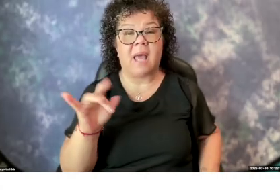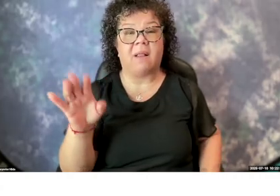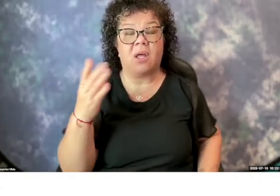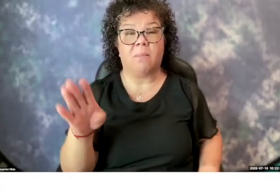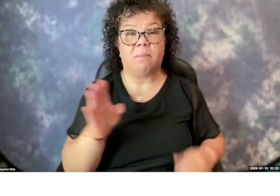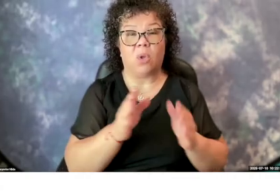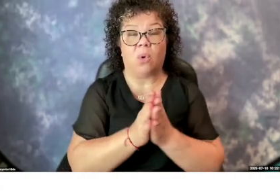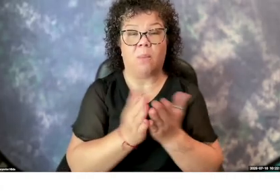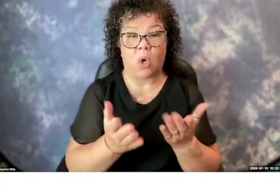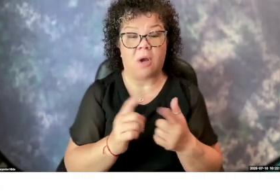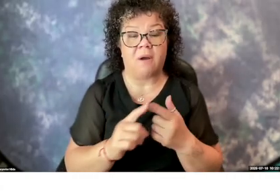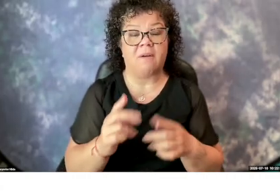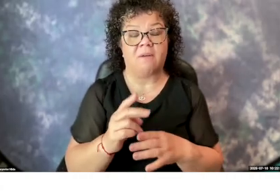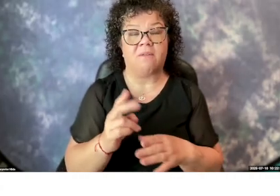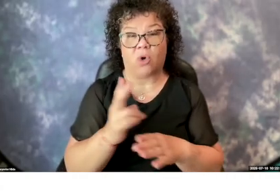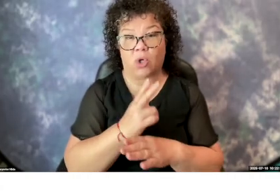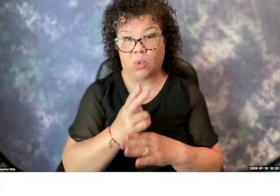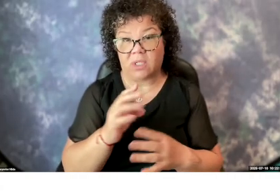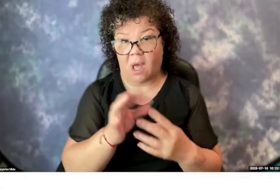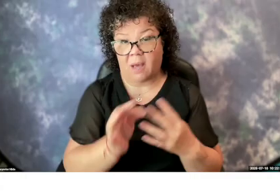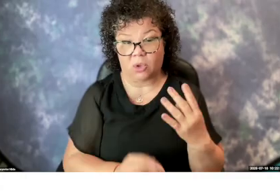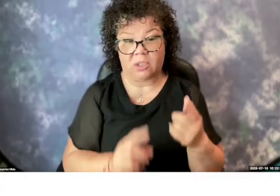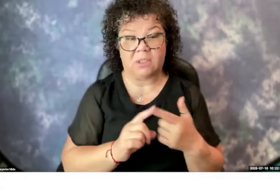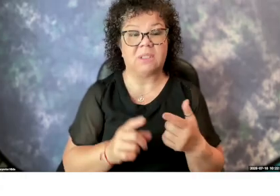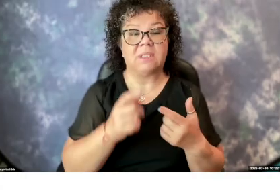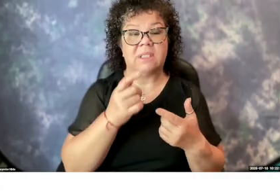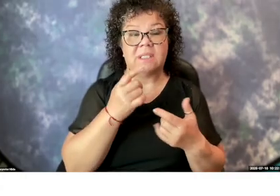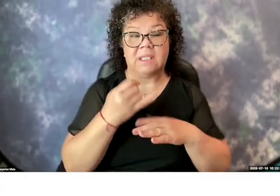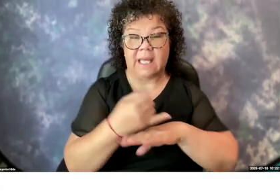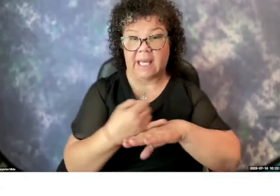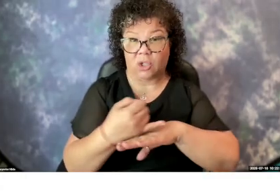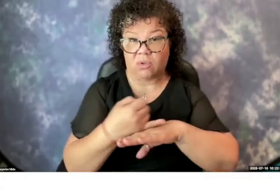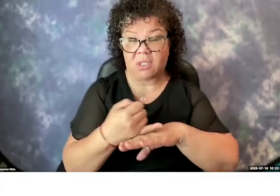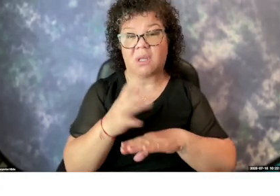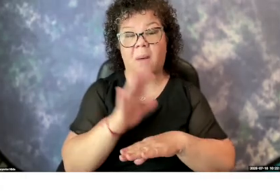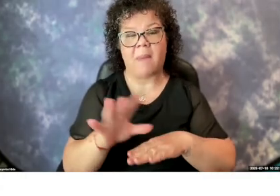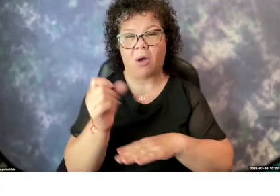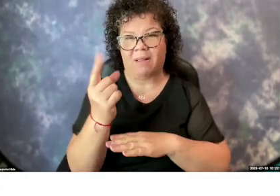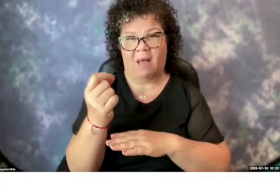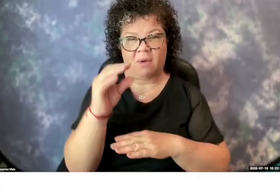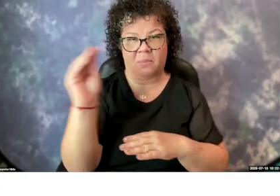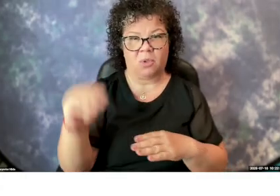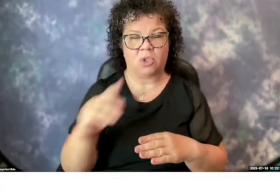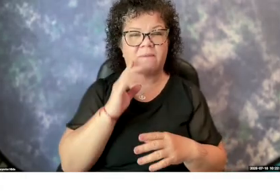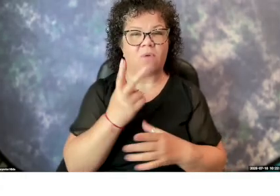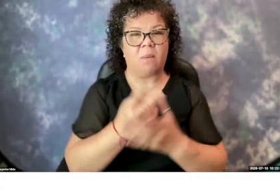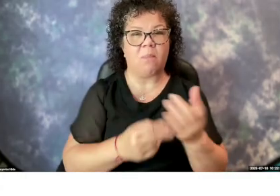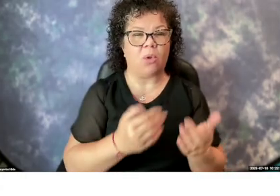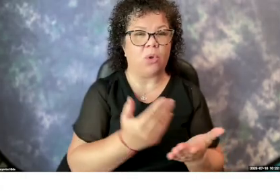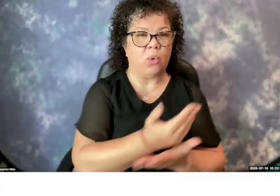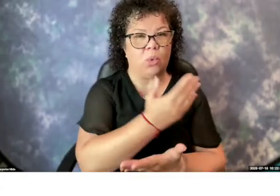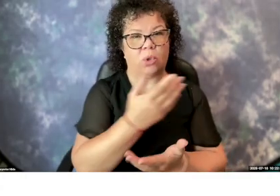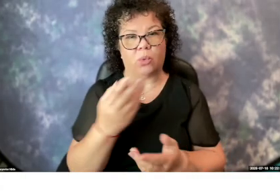vehicles. Interest rates, our assumption is about 11% for both the new and used. These are